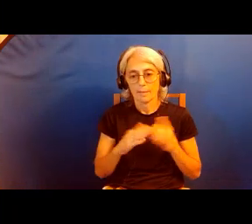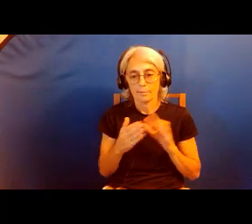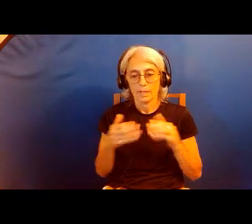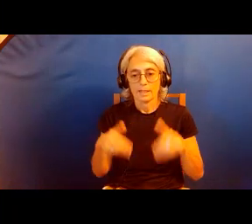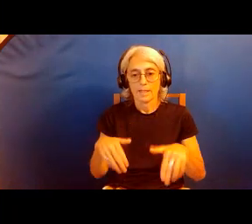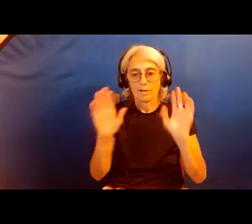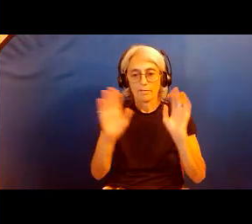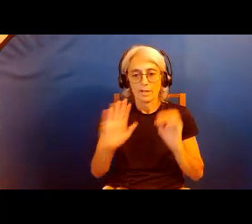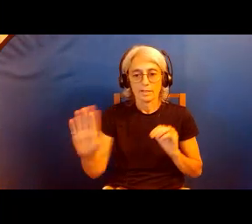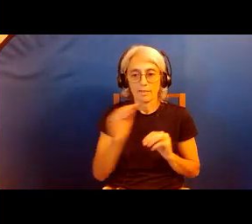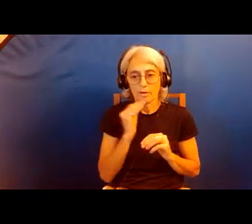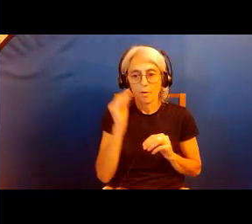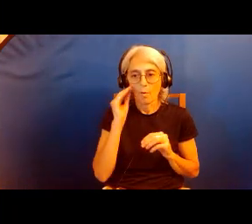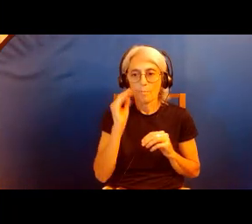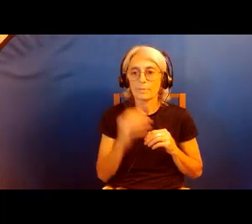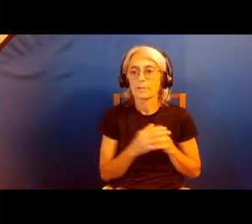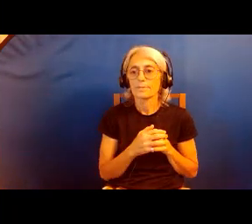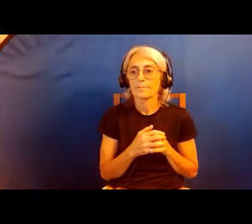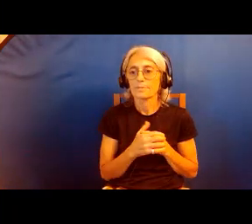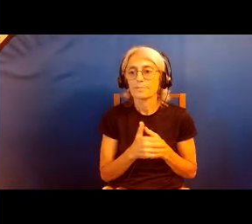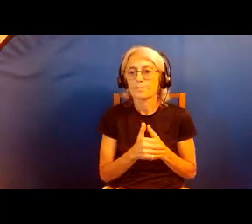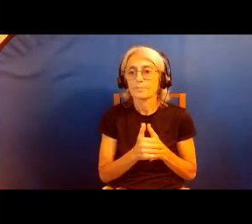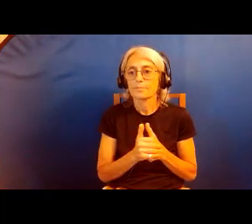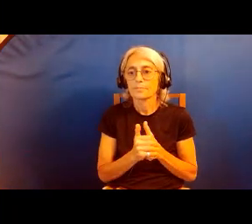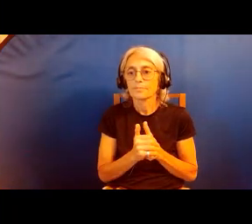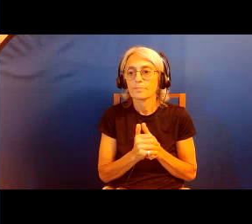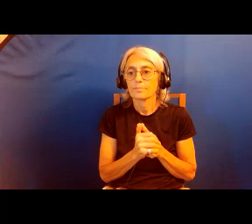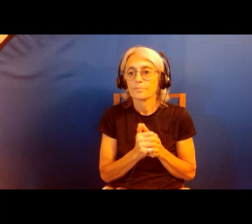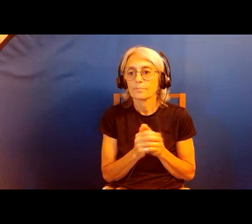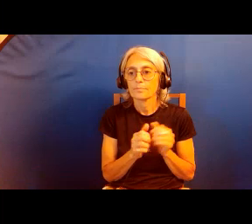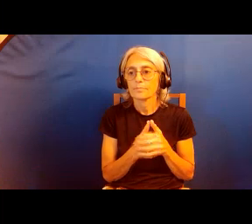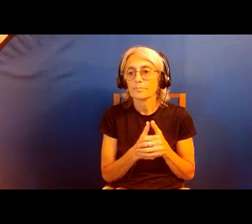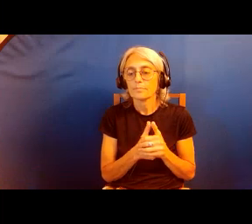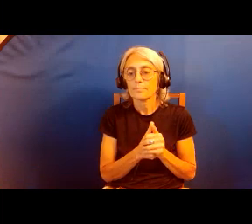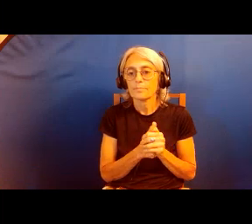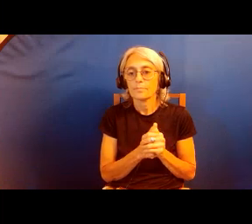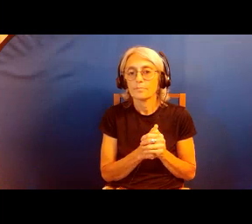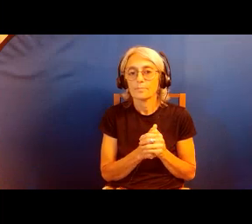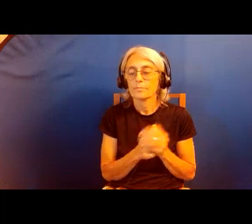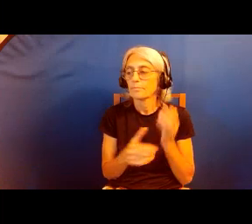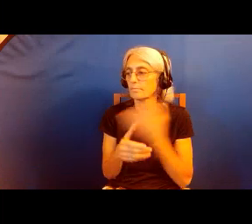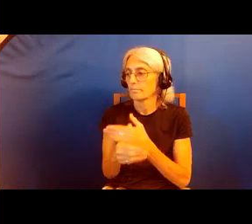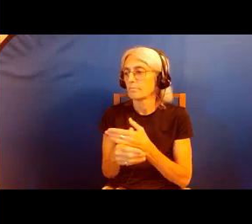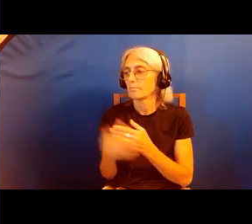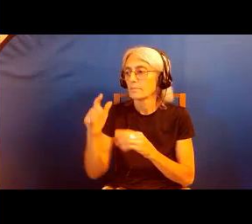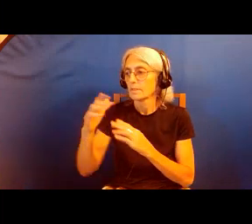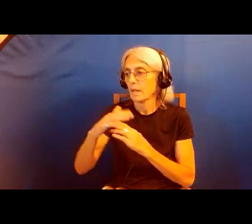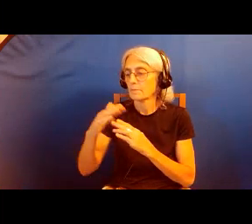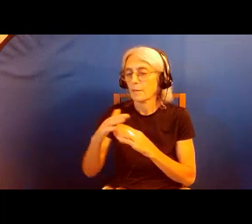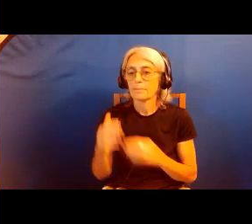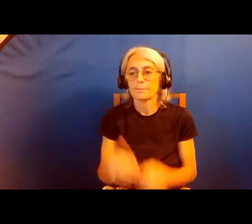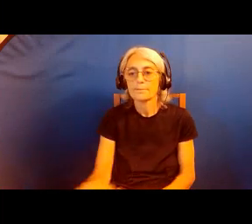their homes, and for the sake of building a freeway. Thank you, sir. Your time's up.